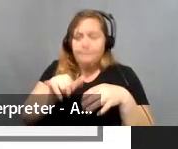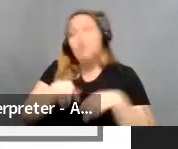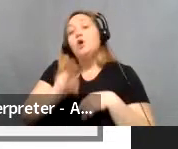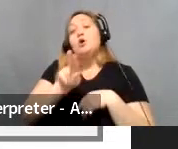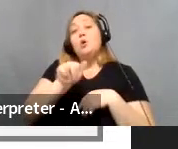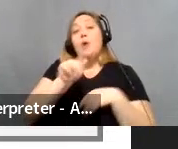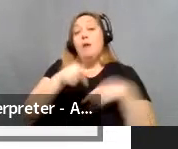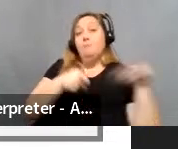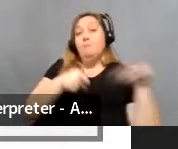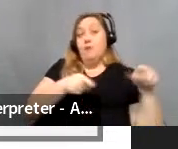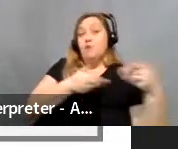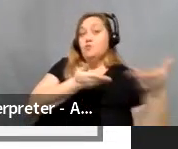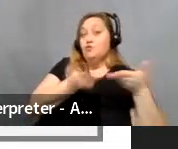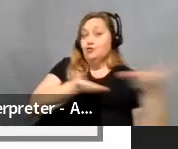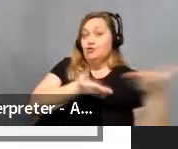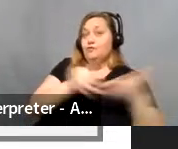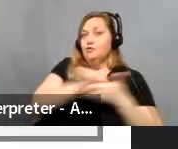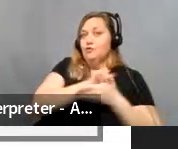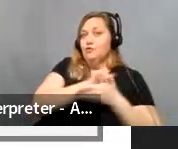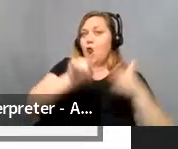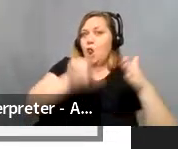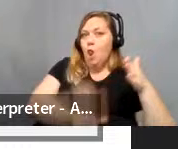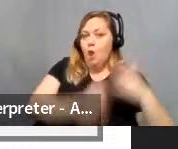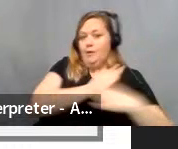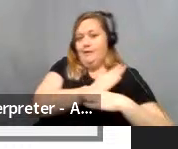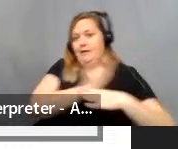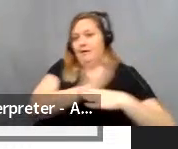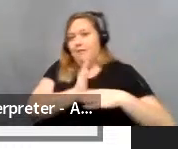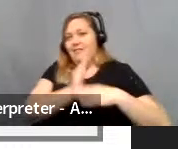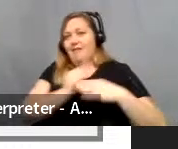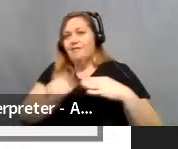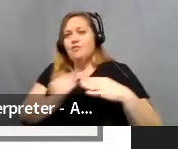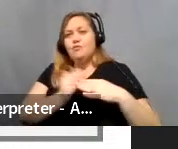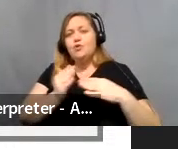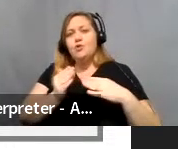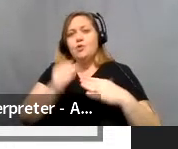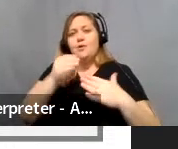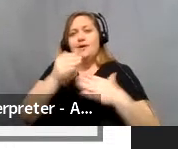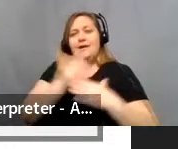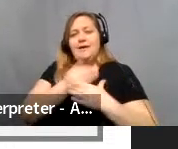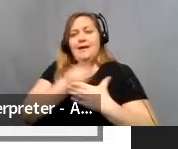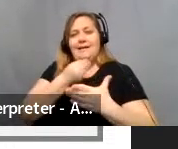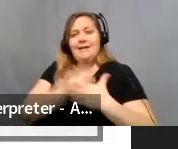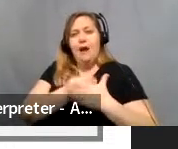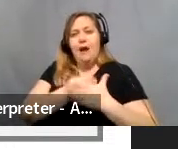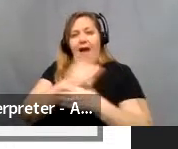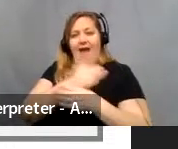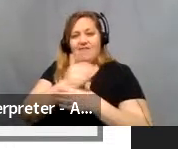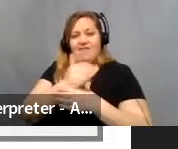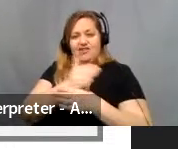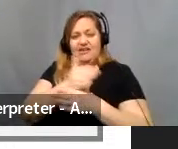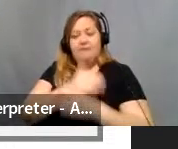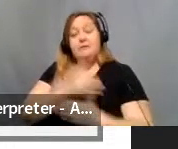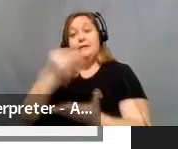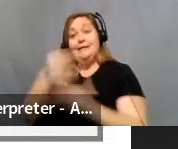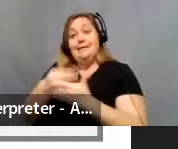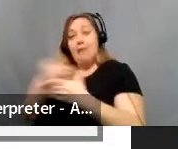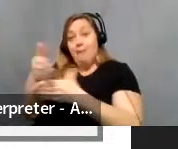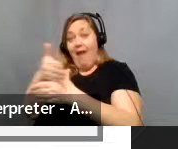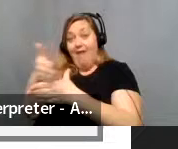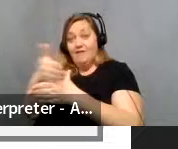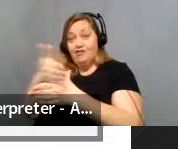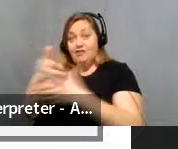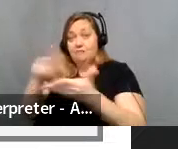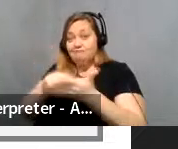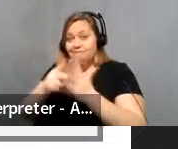will also serve New Yorkers at even lower income levels through income averaging. Income averaging means that instead of